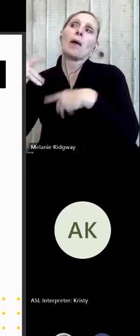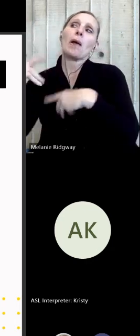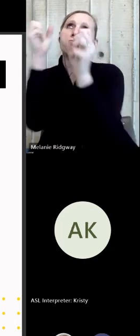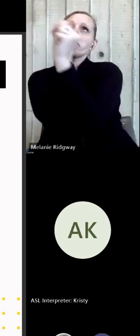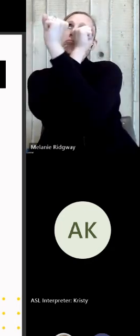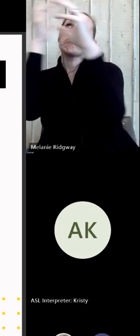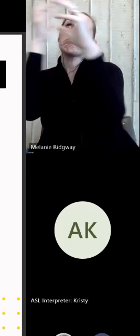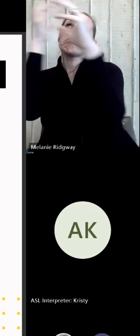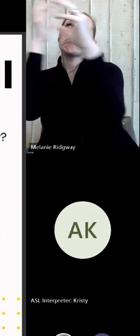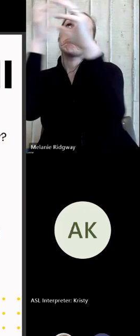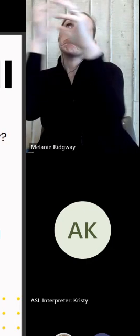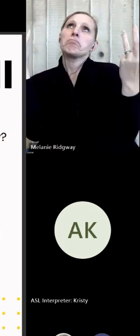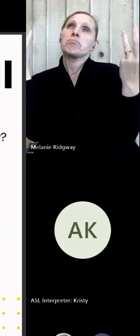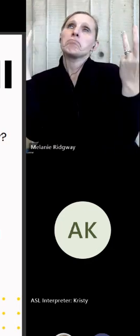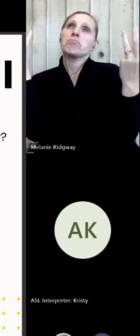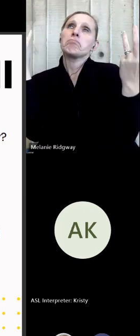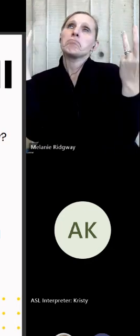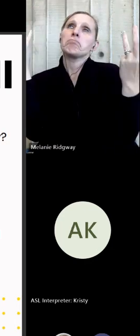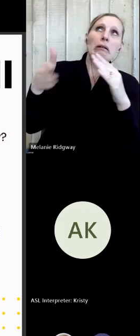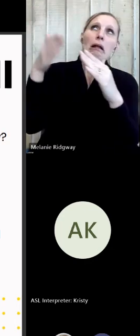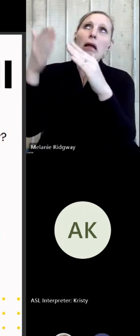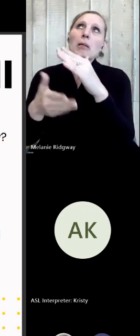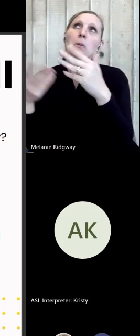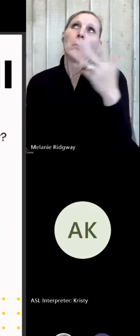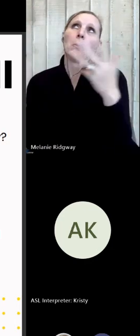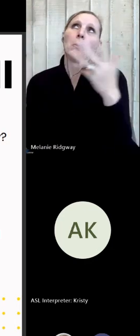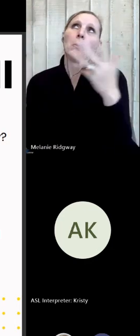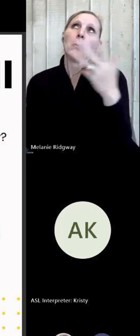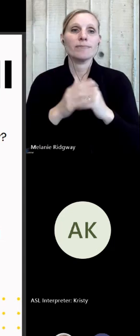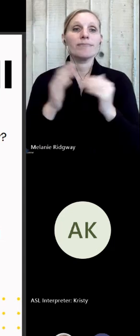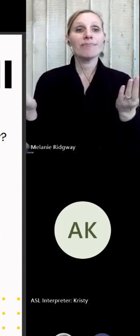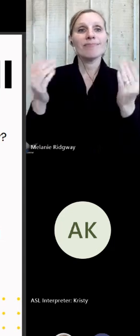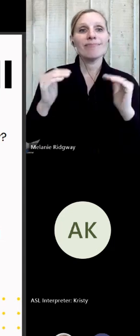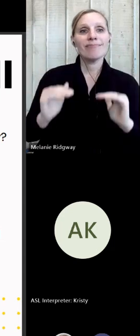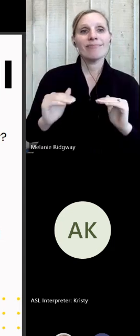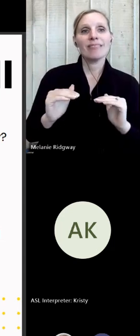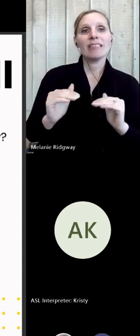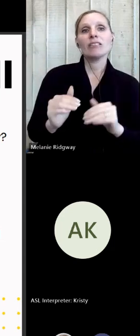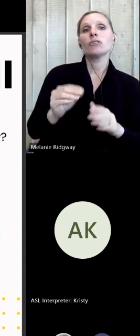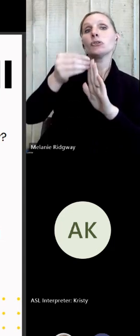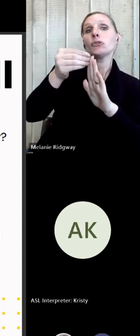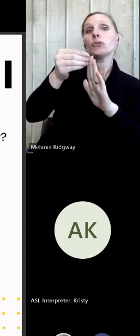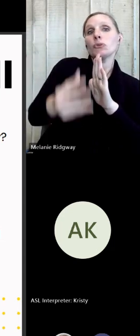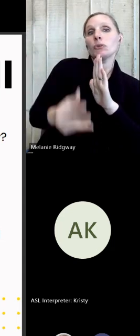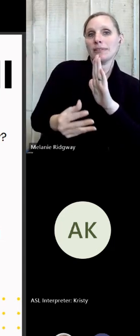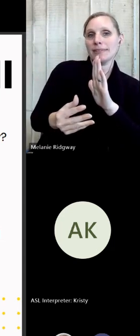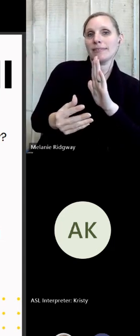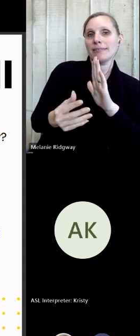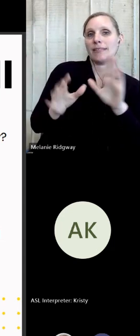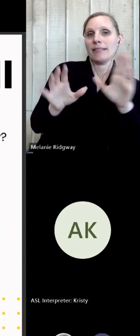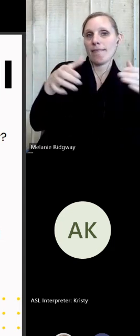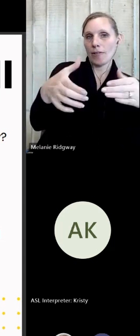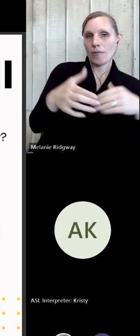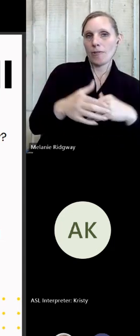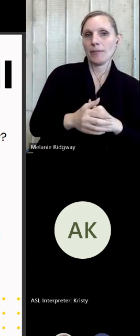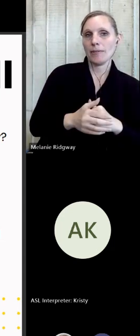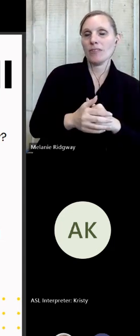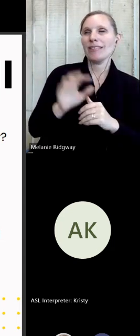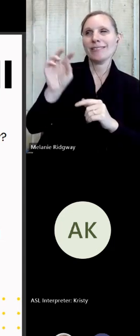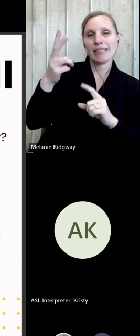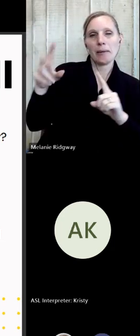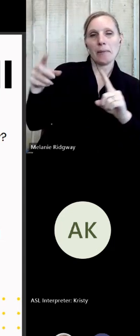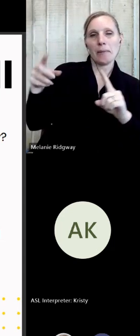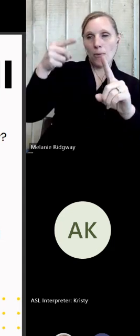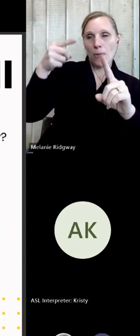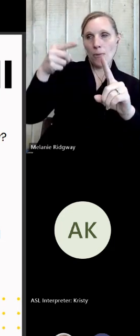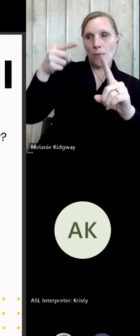please. The last two categories, students. Bullet 2, do